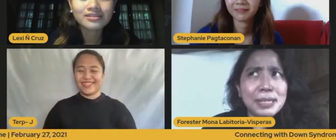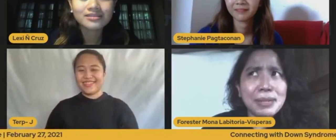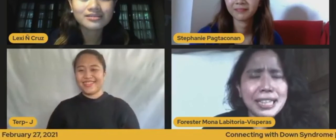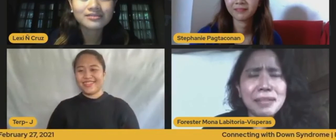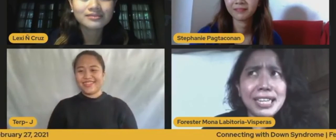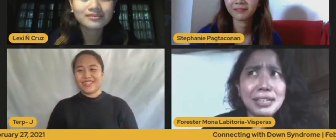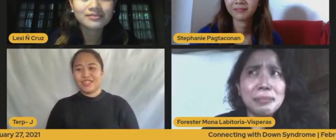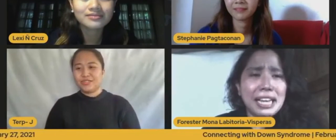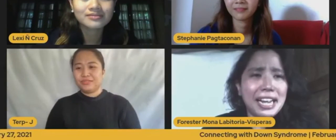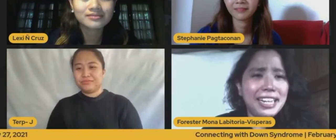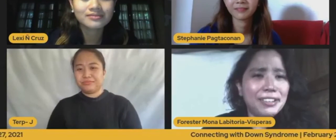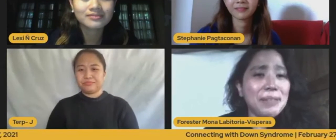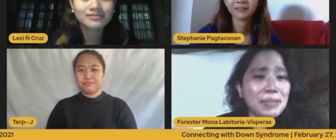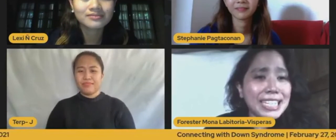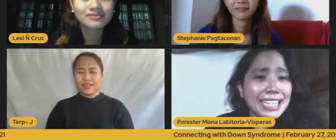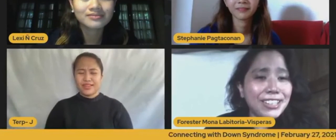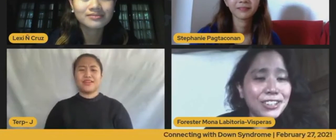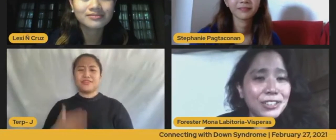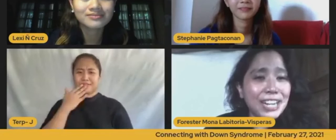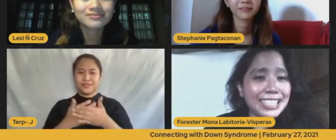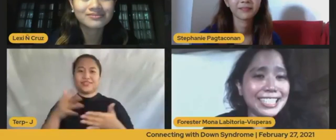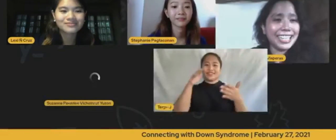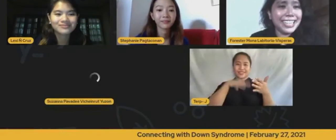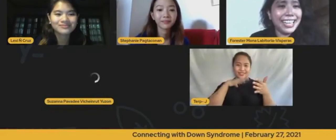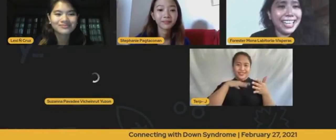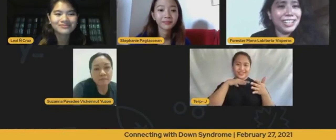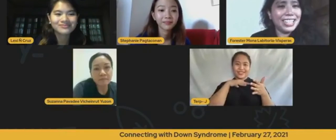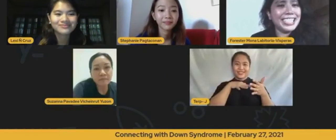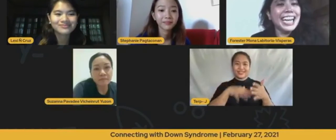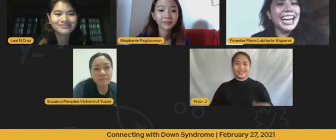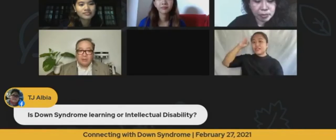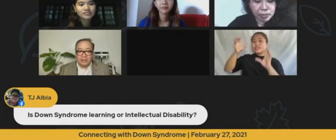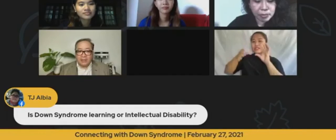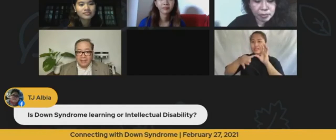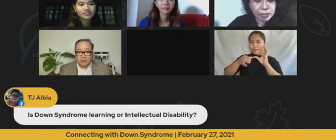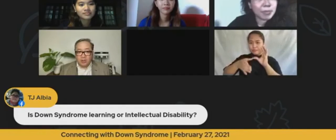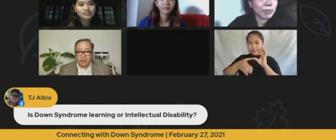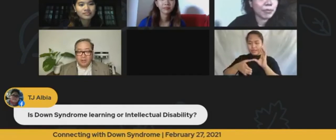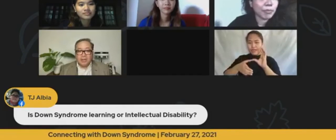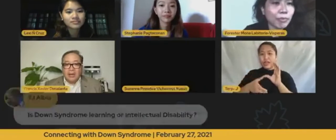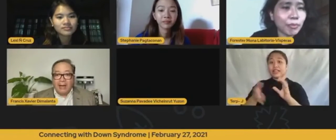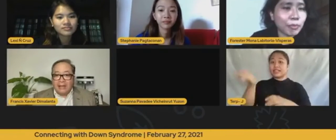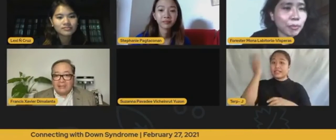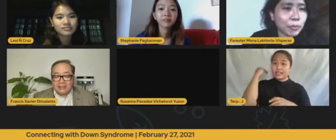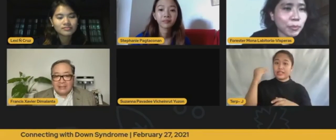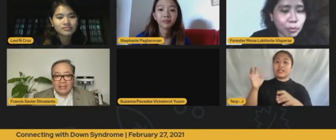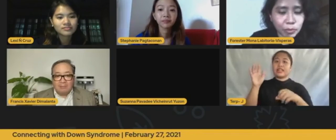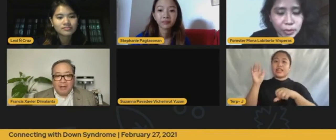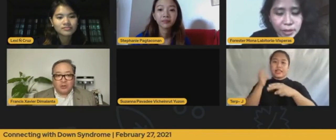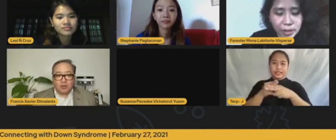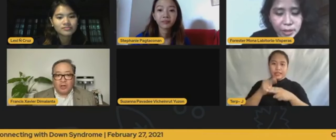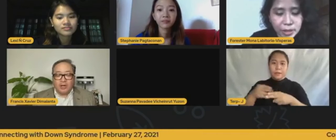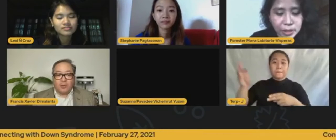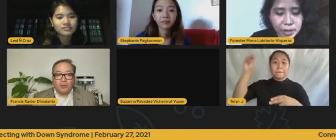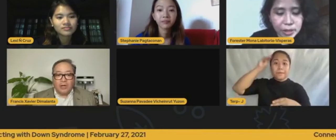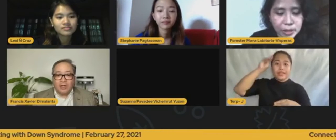I think magandang pag-aralan yun. Maybe si Dr. Francis can help us. Retardation. And as I said in my lecture